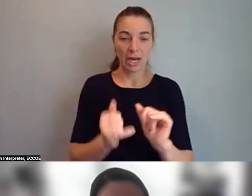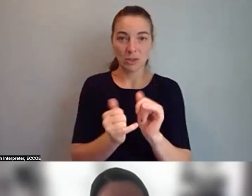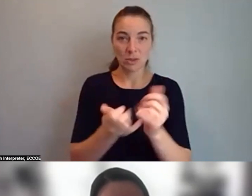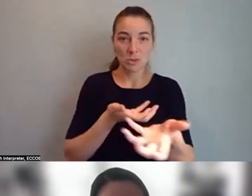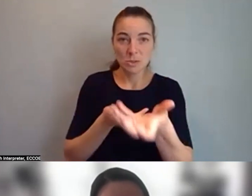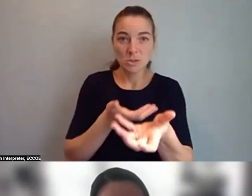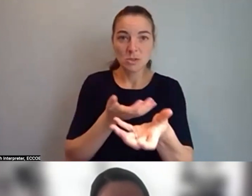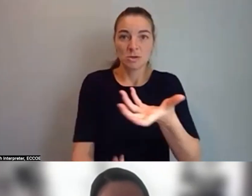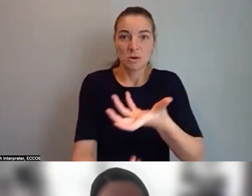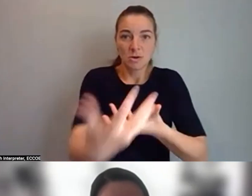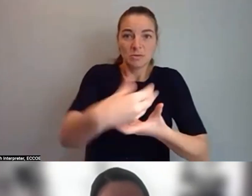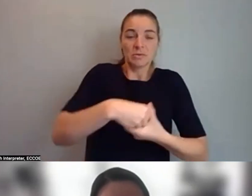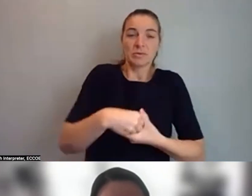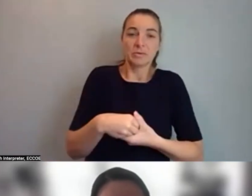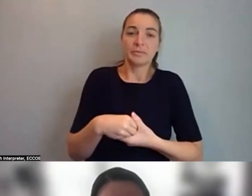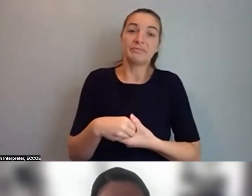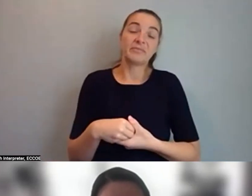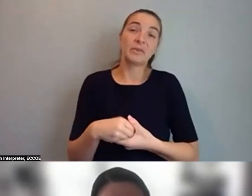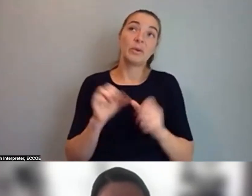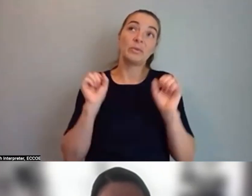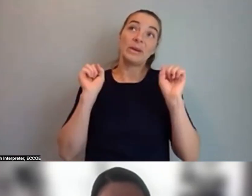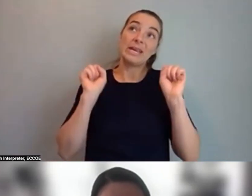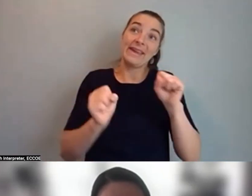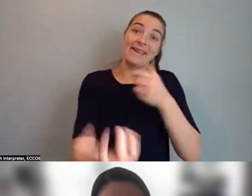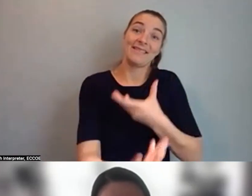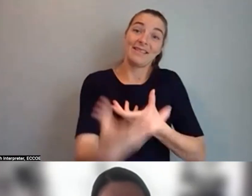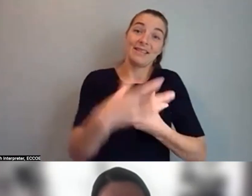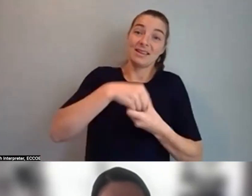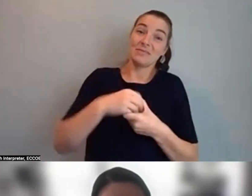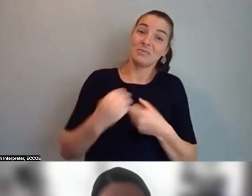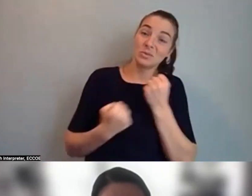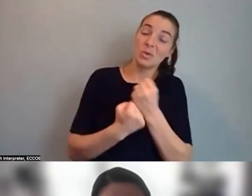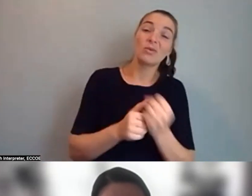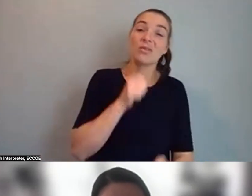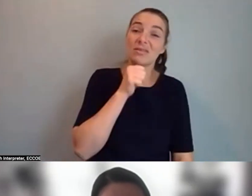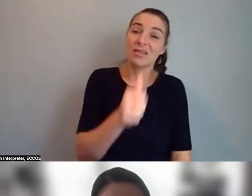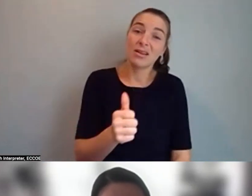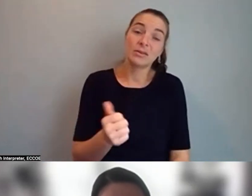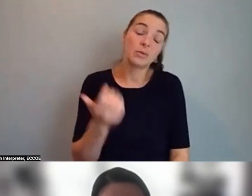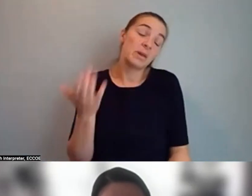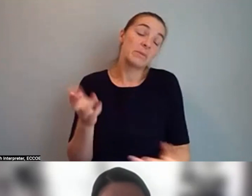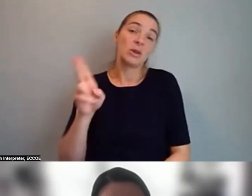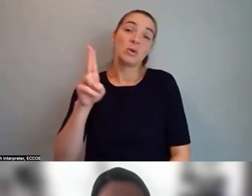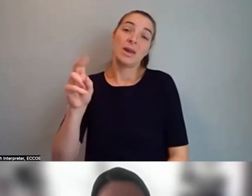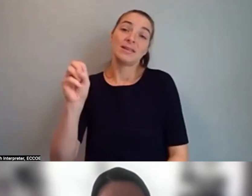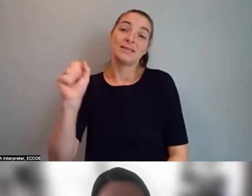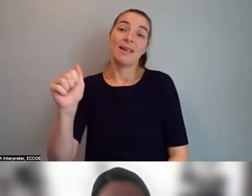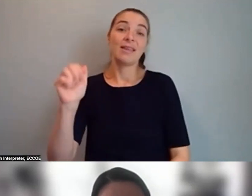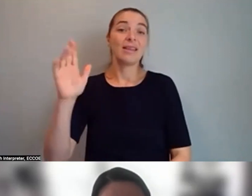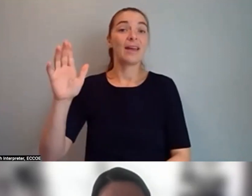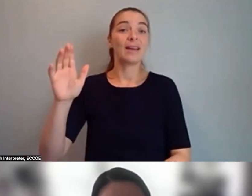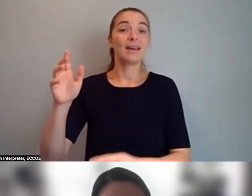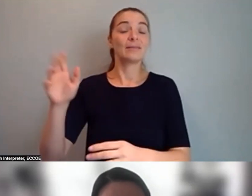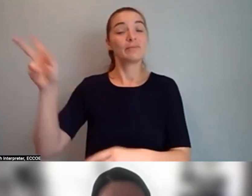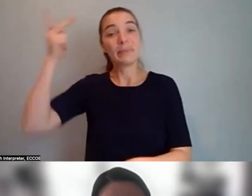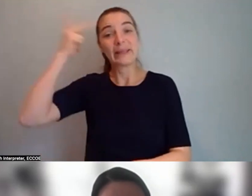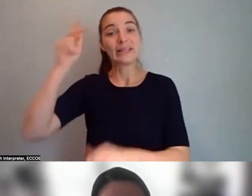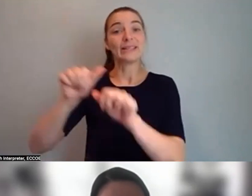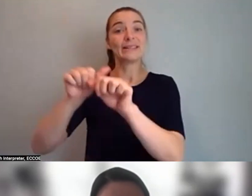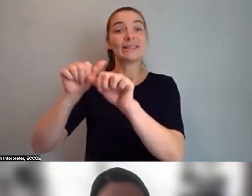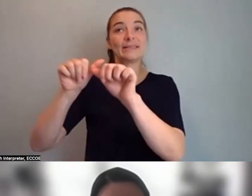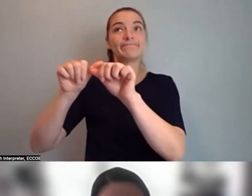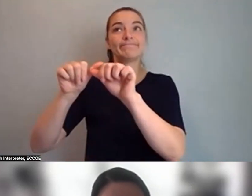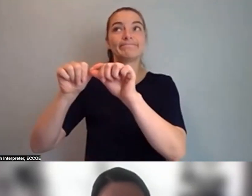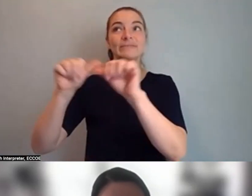.S. is too structured, you know, in the Constitution, you know, around it, and there's any chance away from this kind of hyperpolarization,